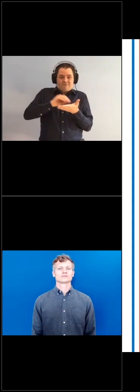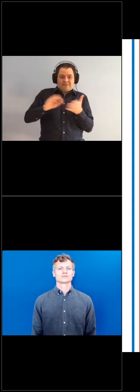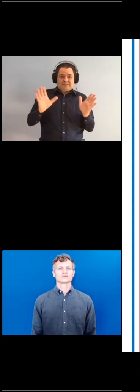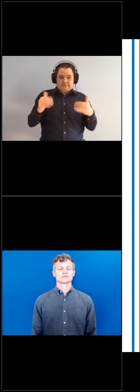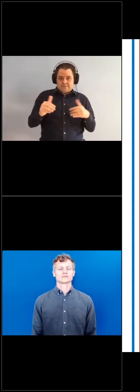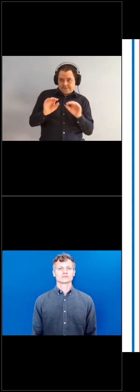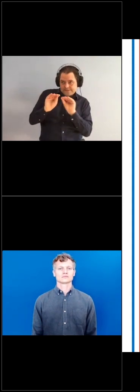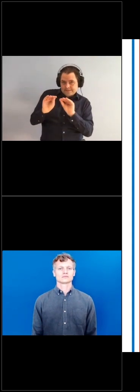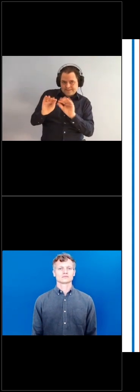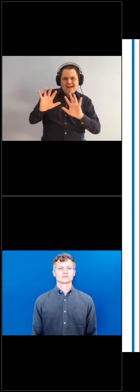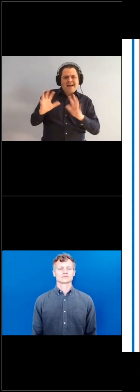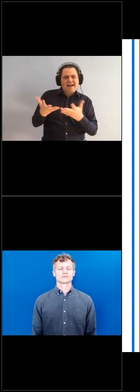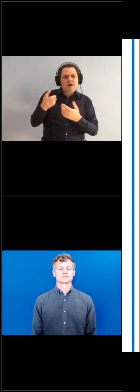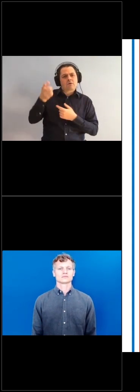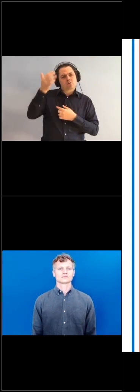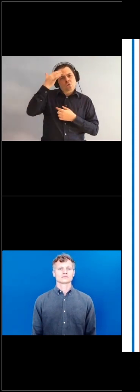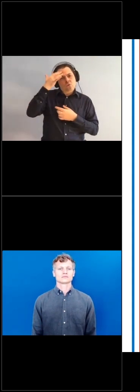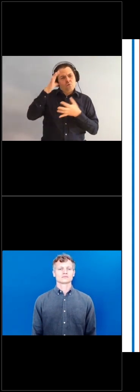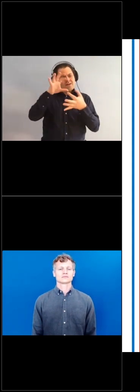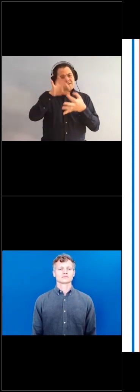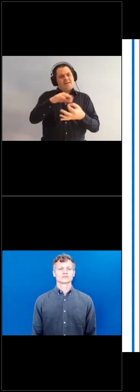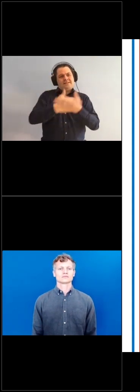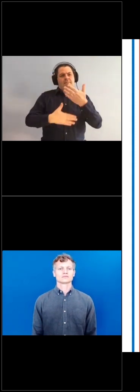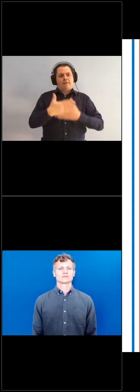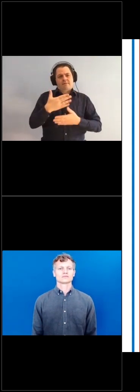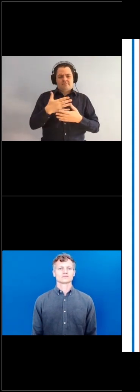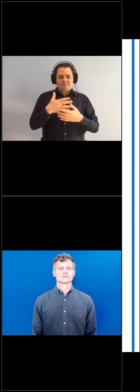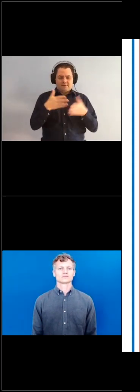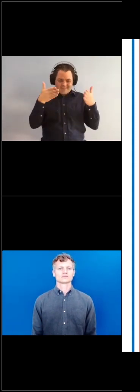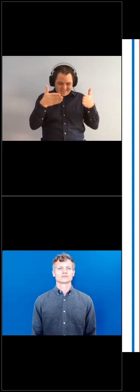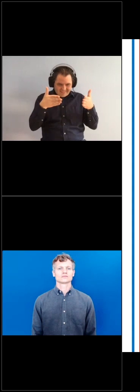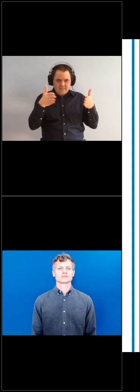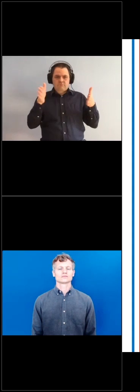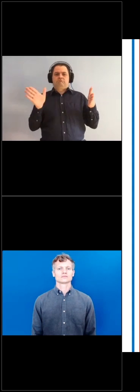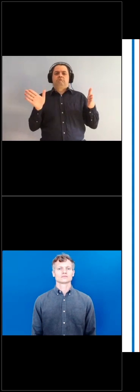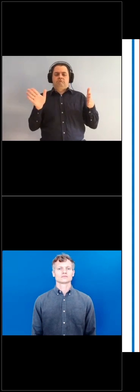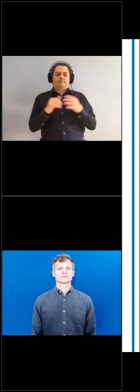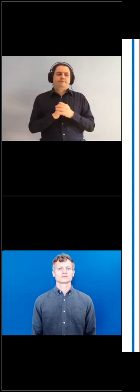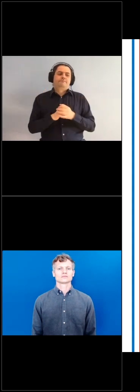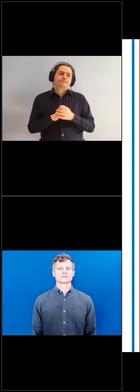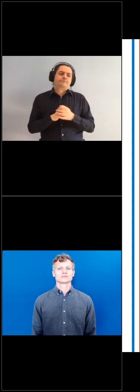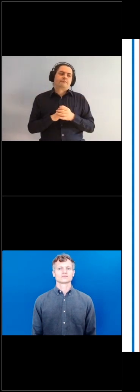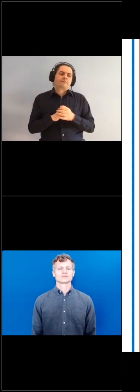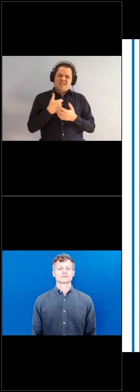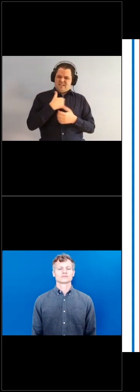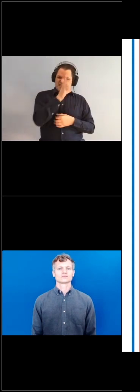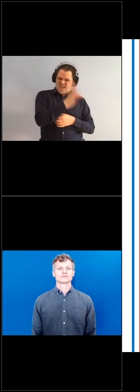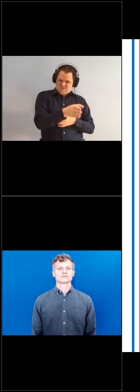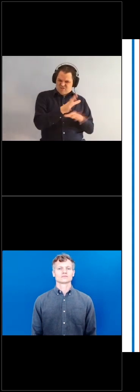to have inclusive responses. In terms of indirect